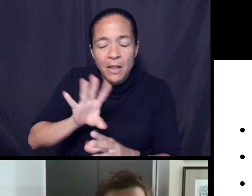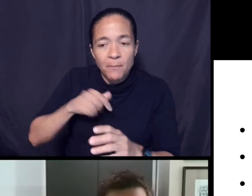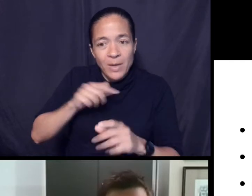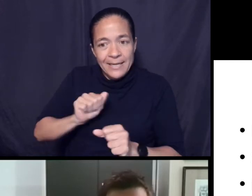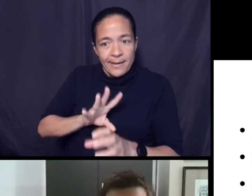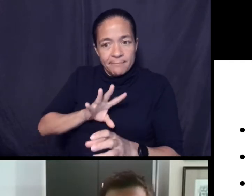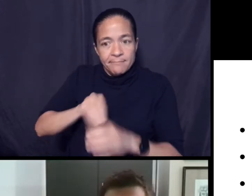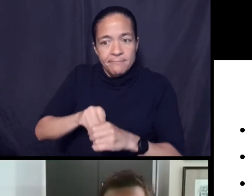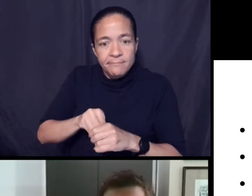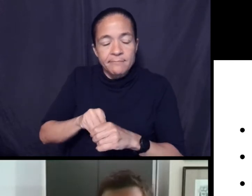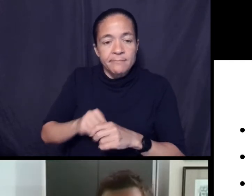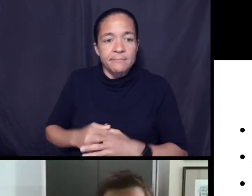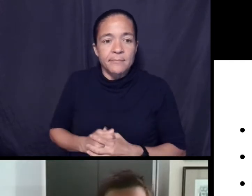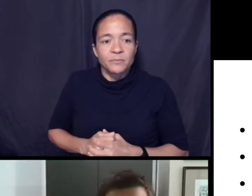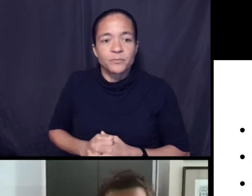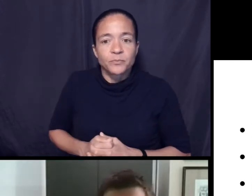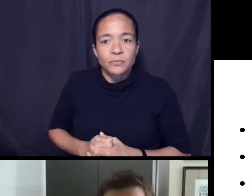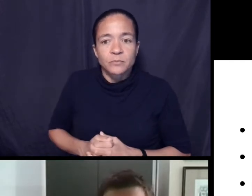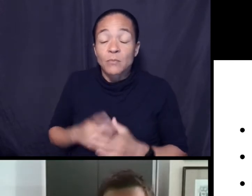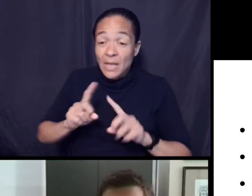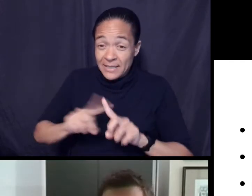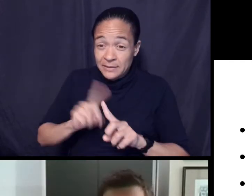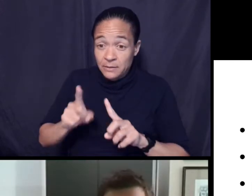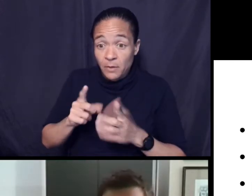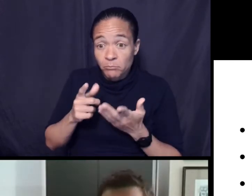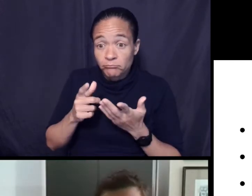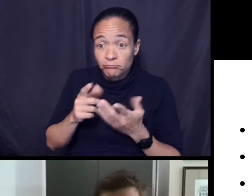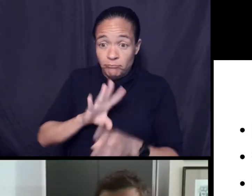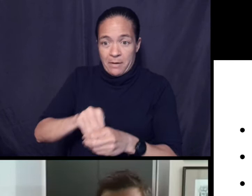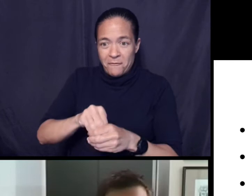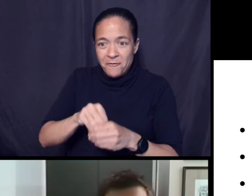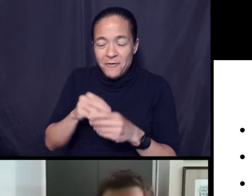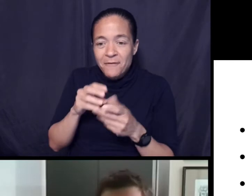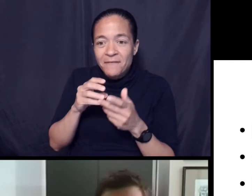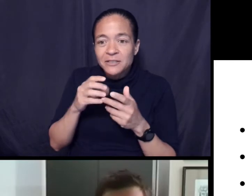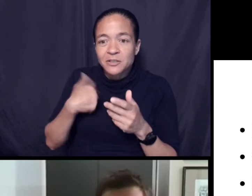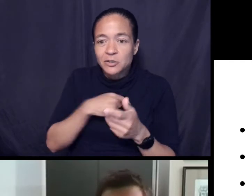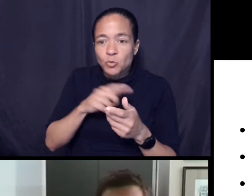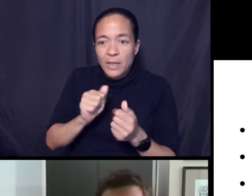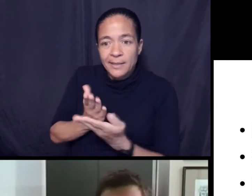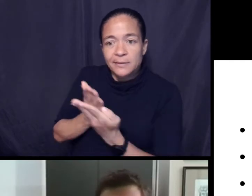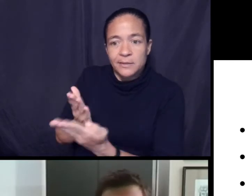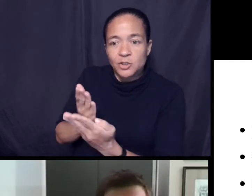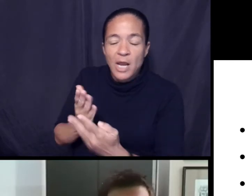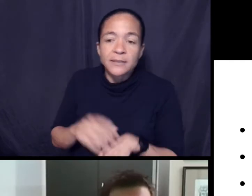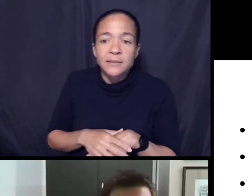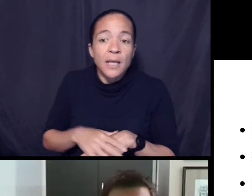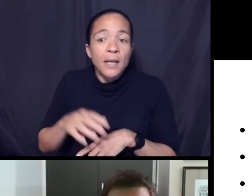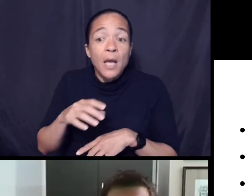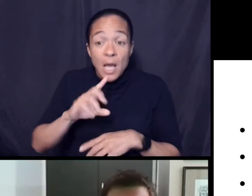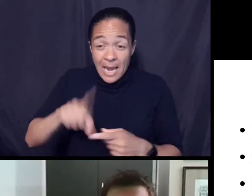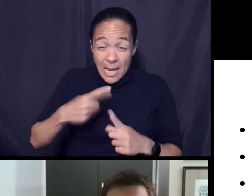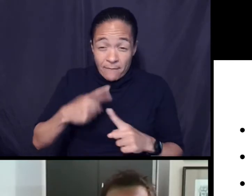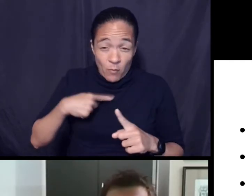Interventions that we can afford are hearing aids that can be started shortly after birth once hearing loss